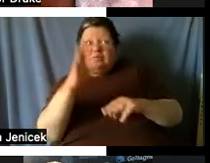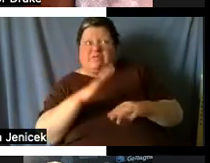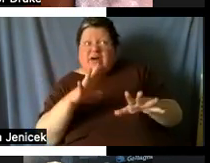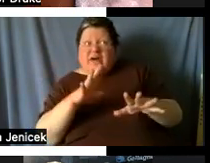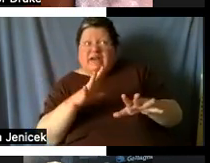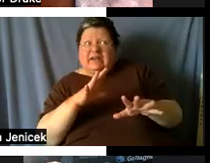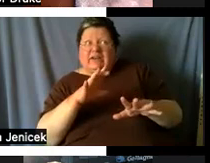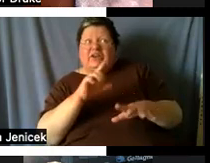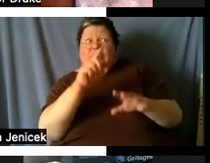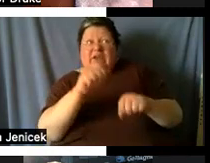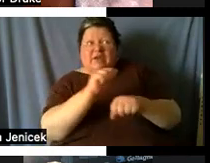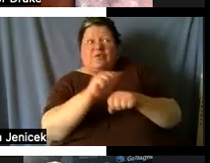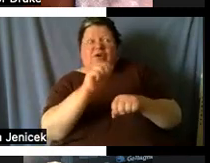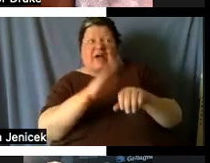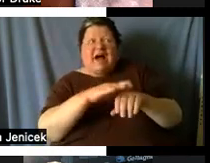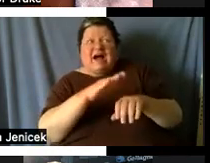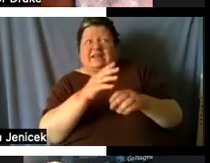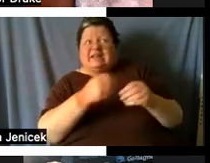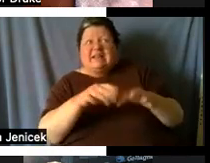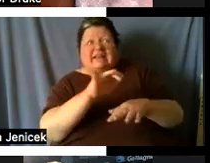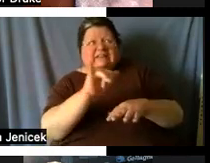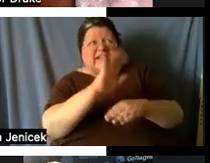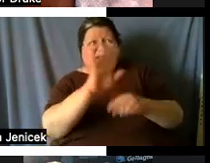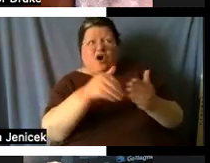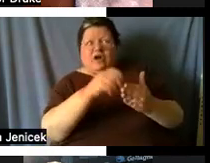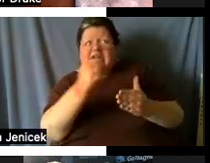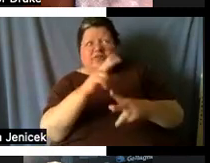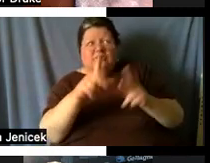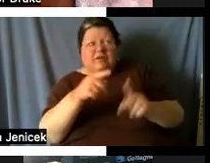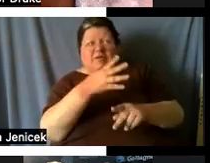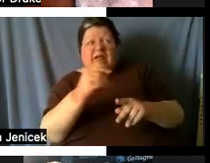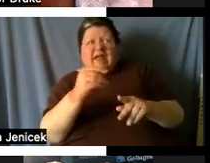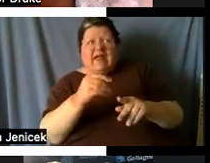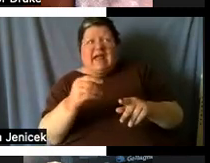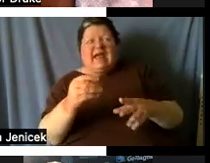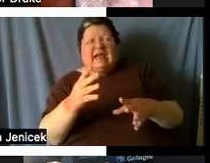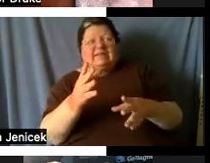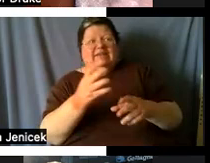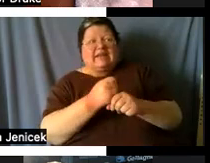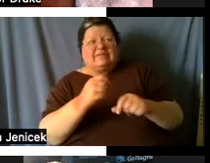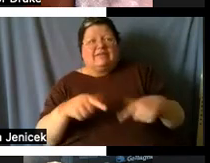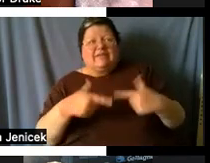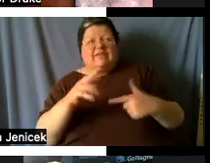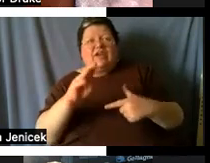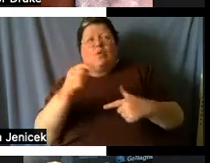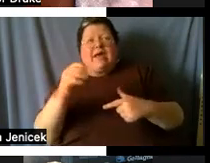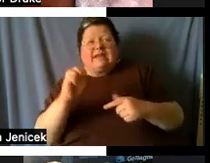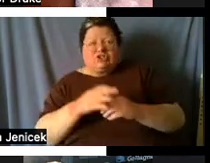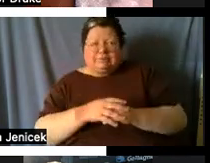You'll be able to work on the land just like everybody else and earn a living wage.